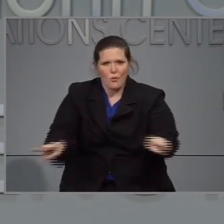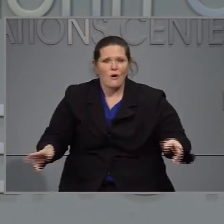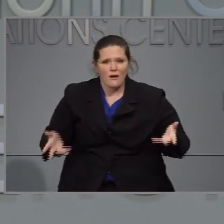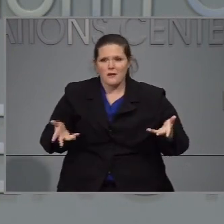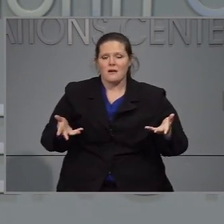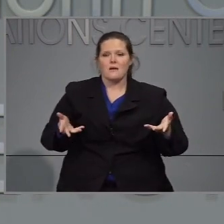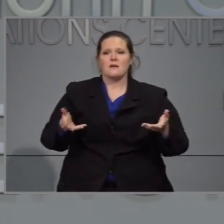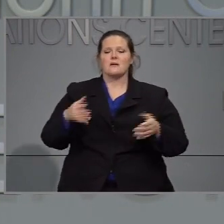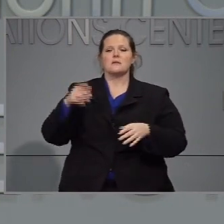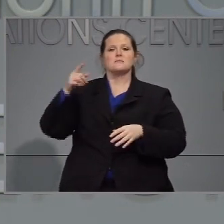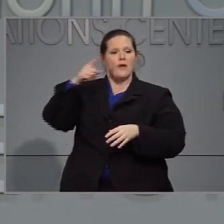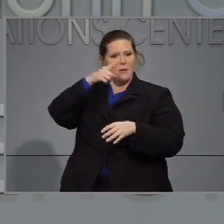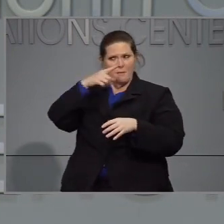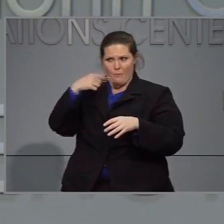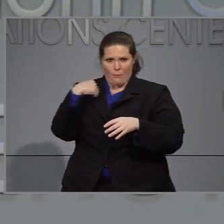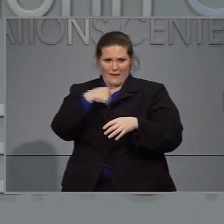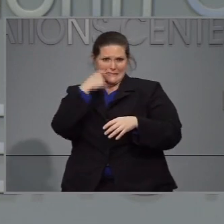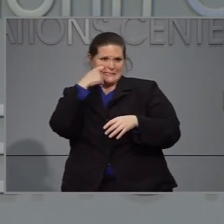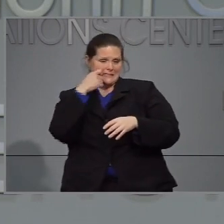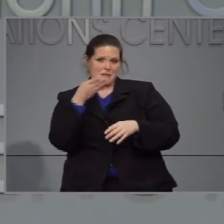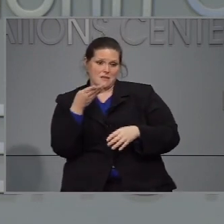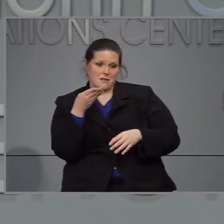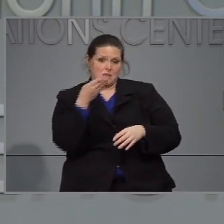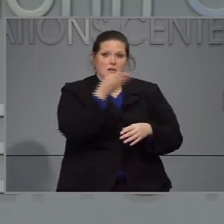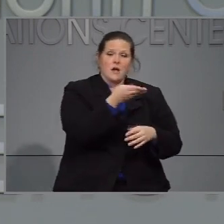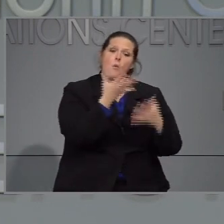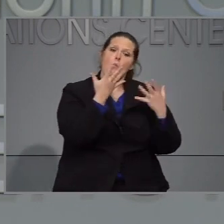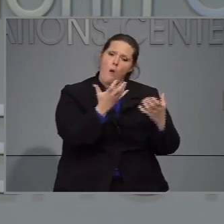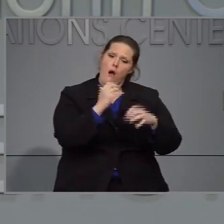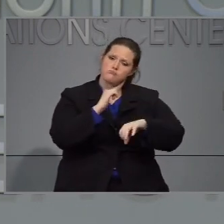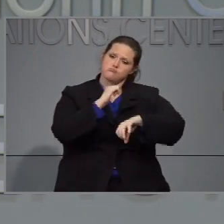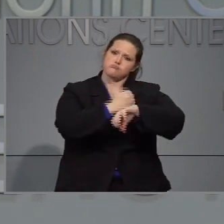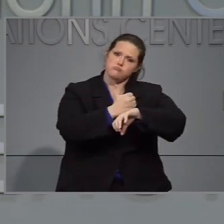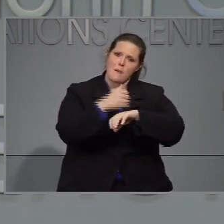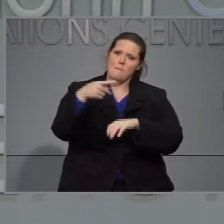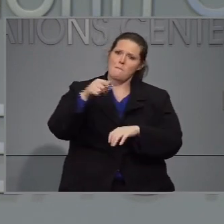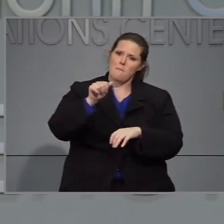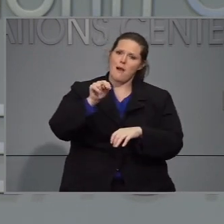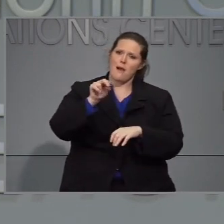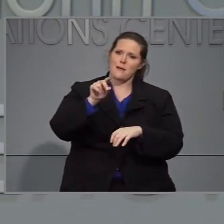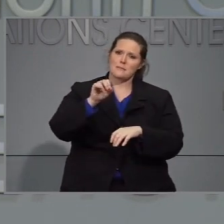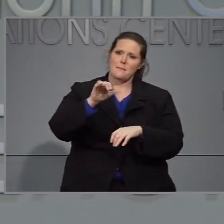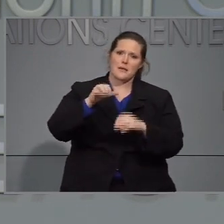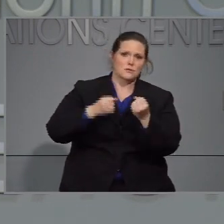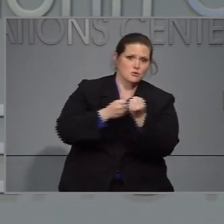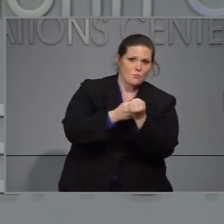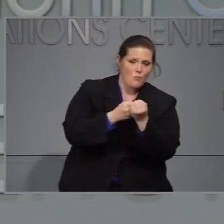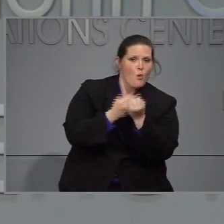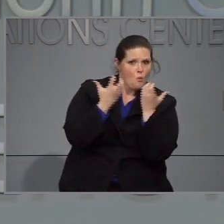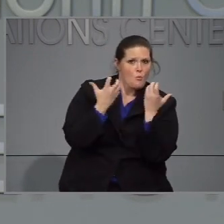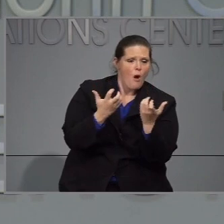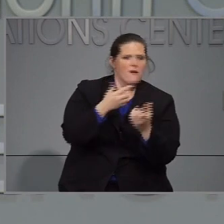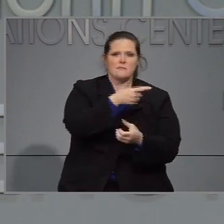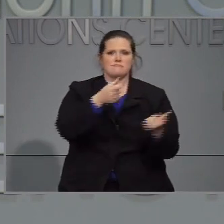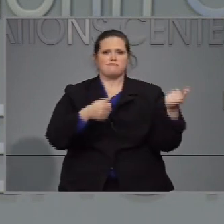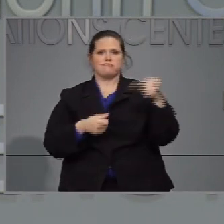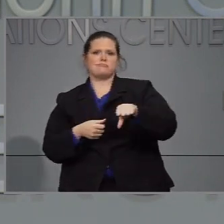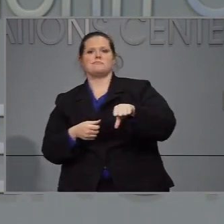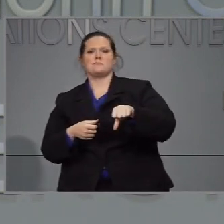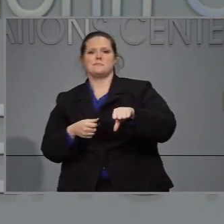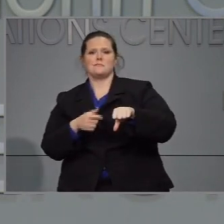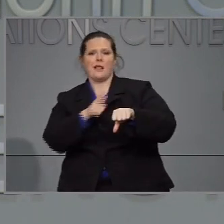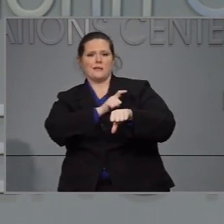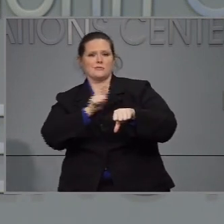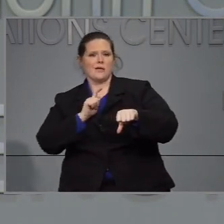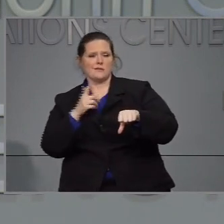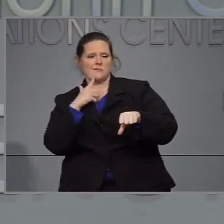statewide fund to help support people who are hurting because of the pandemic. So my administration is putting in place